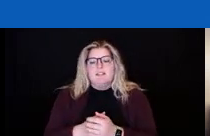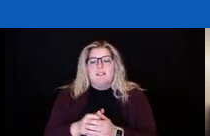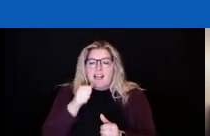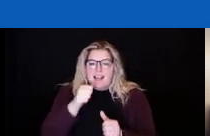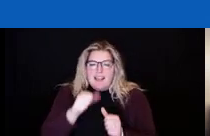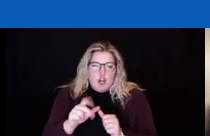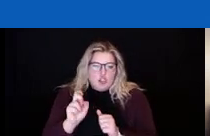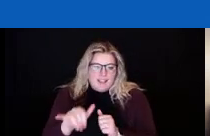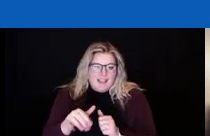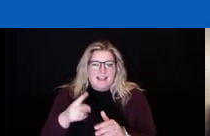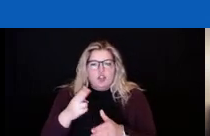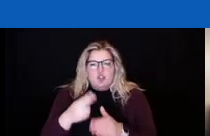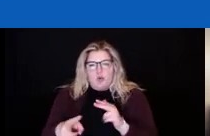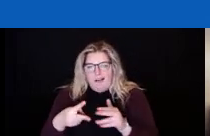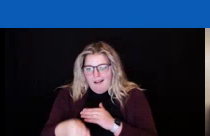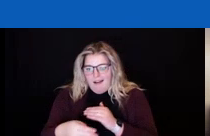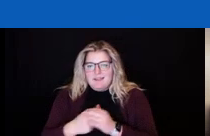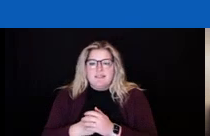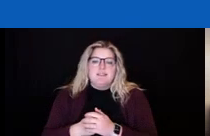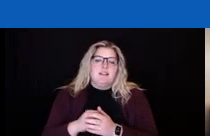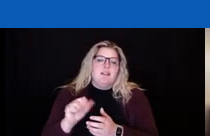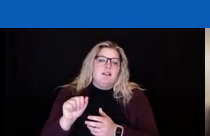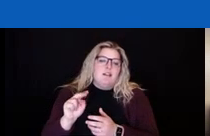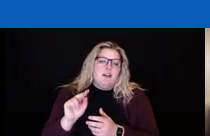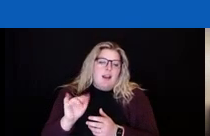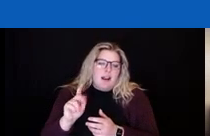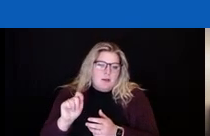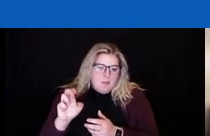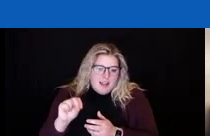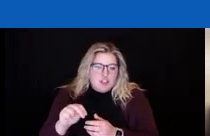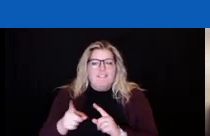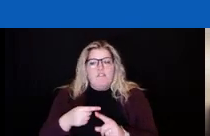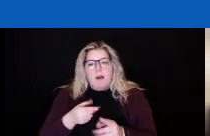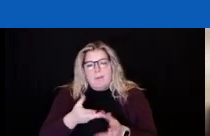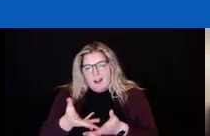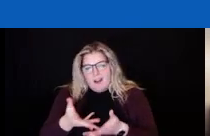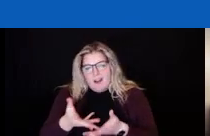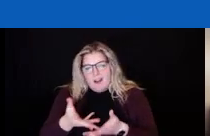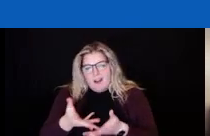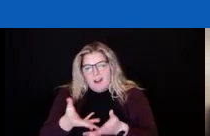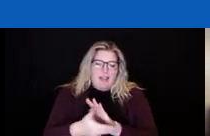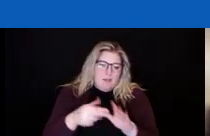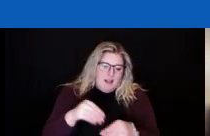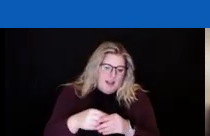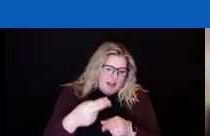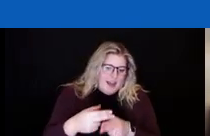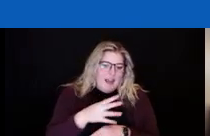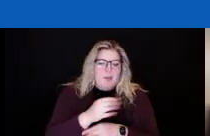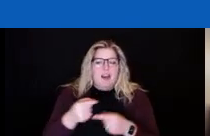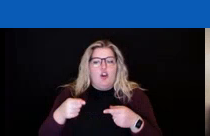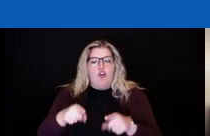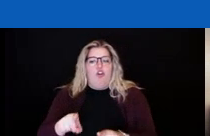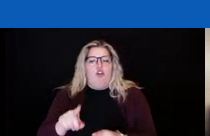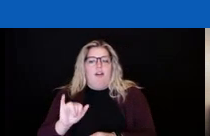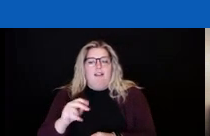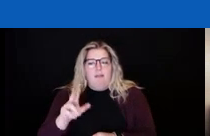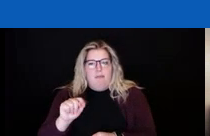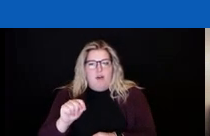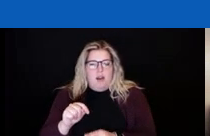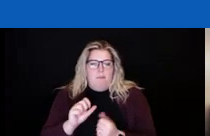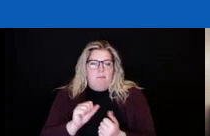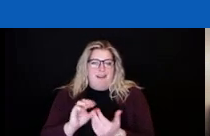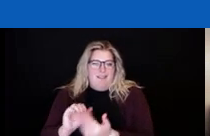shortcuts, animation from interactions, label in a name, and concurrent input mechanisms. So there's